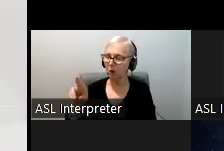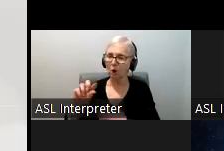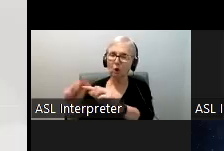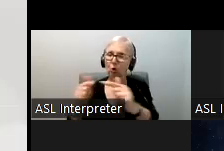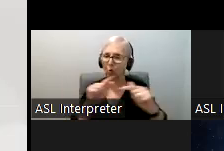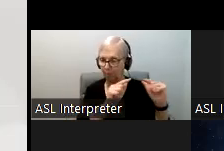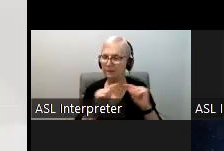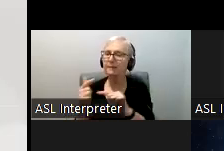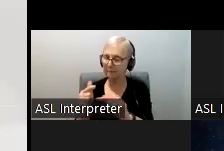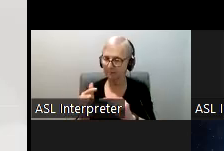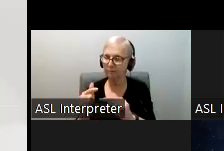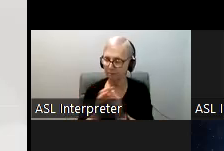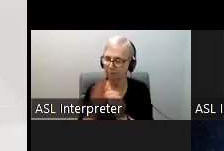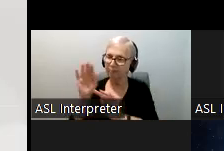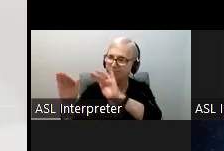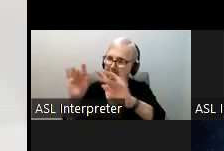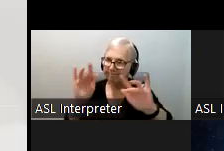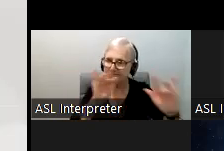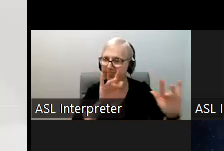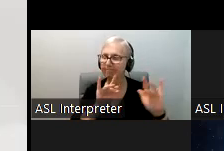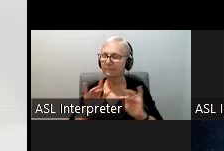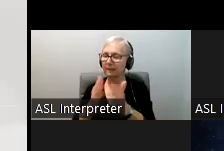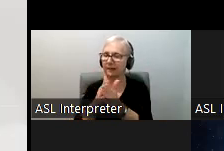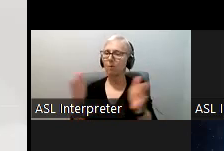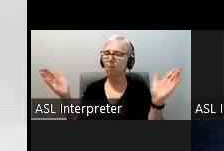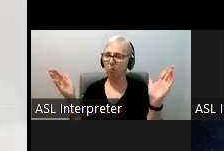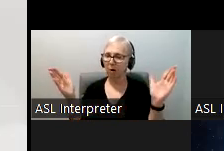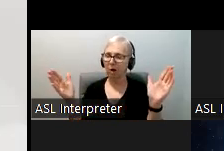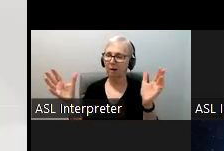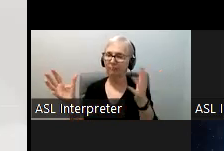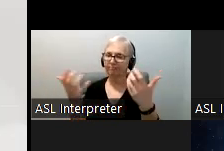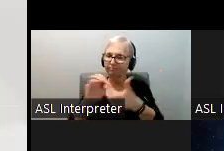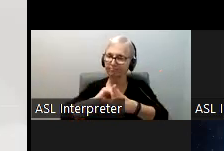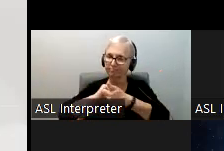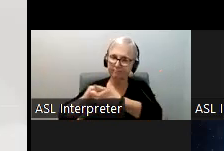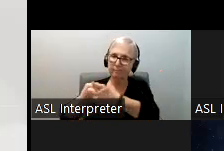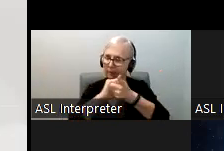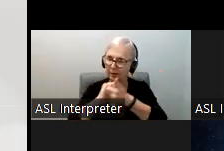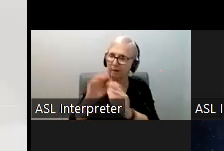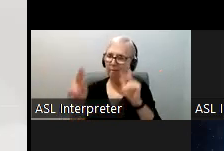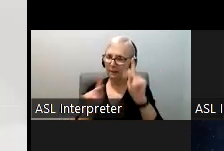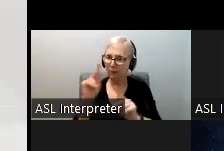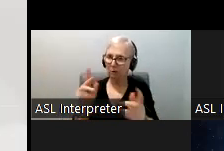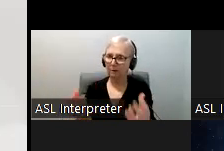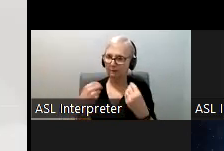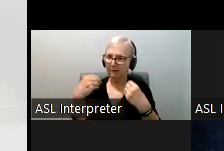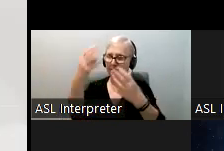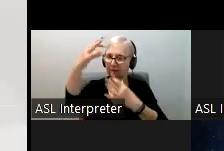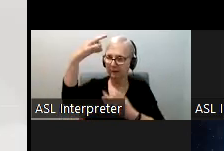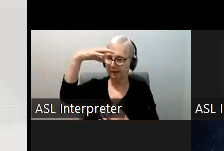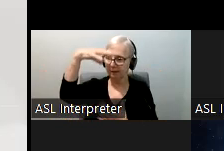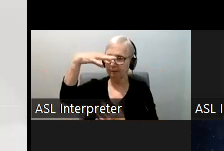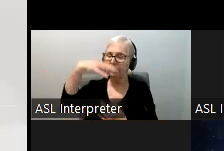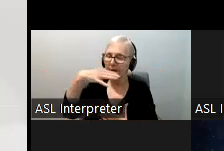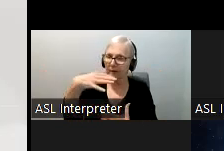just one group, but we're going to be looking for a broad kind of coalition of folks to help give us input. This task calls